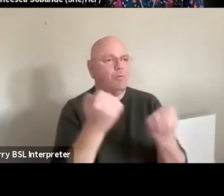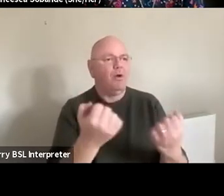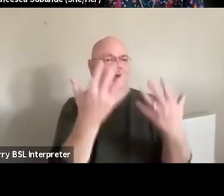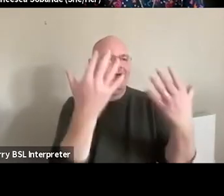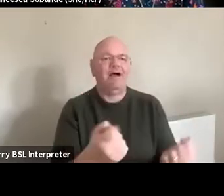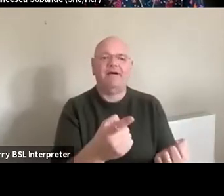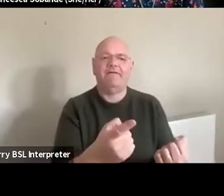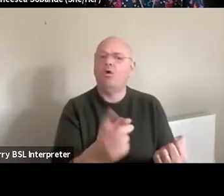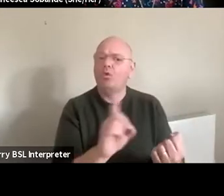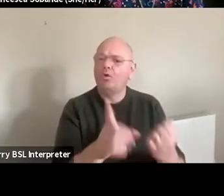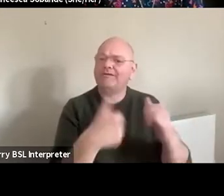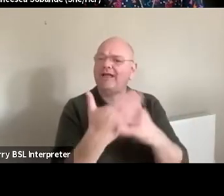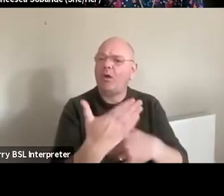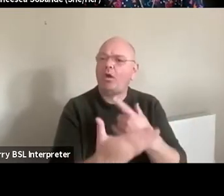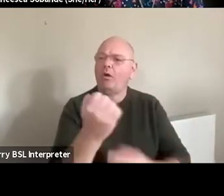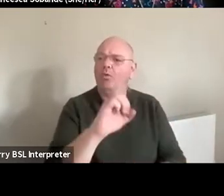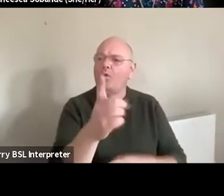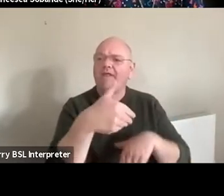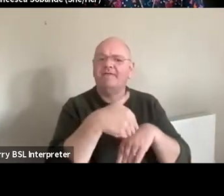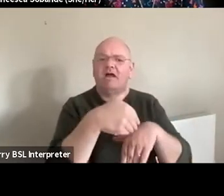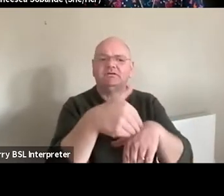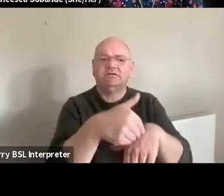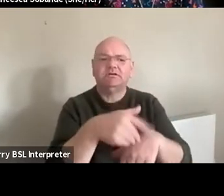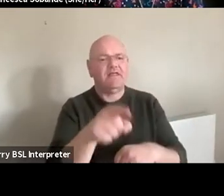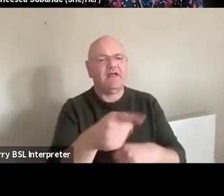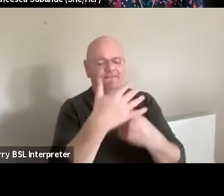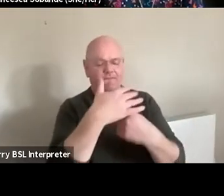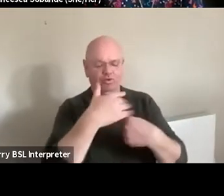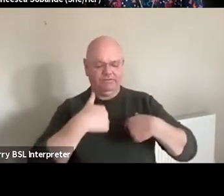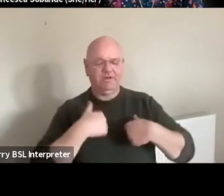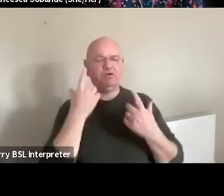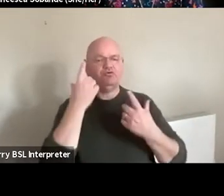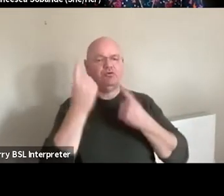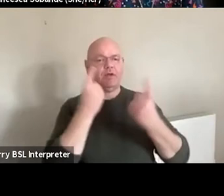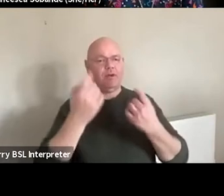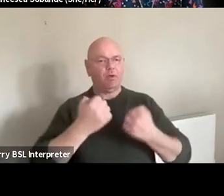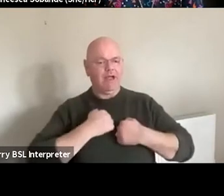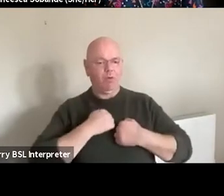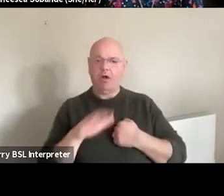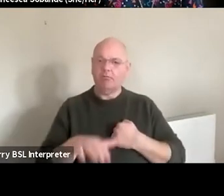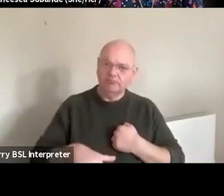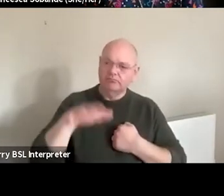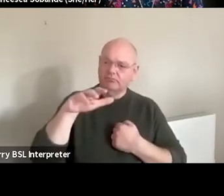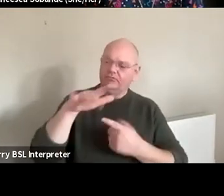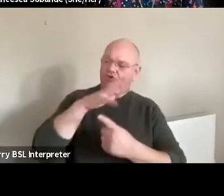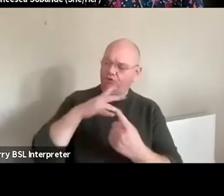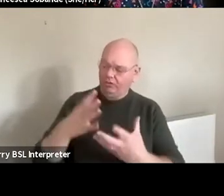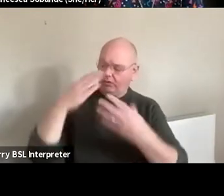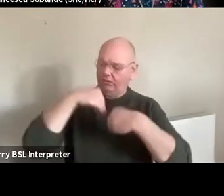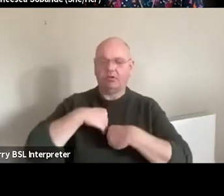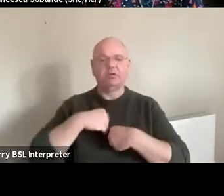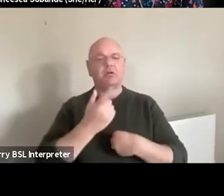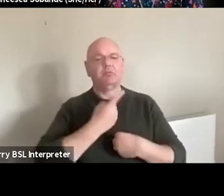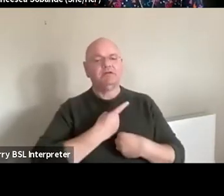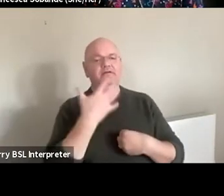the outcome of that? What is the effects of that? And that forces me to think about our socialization. And as someone who's interested in education, as someone